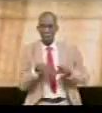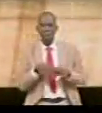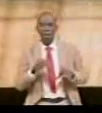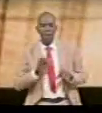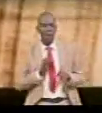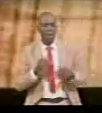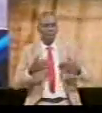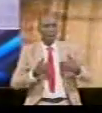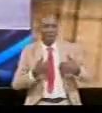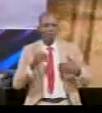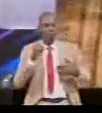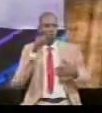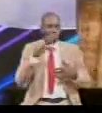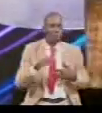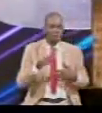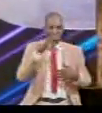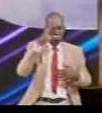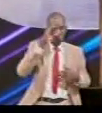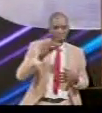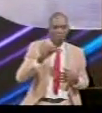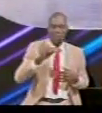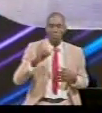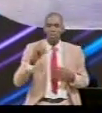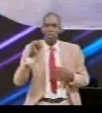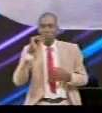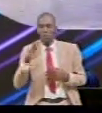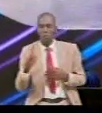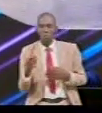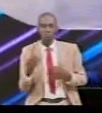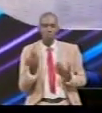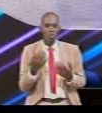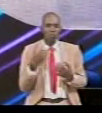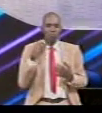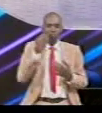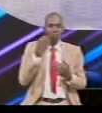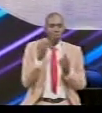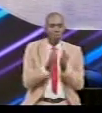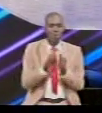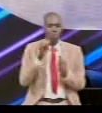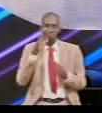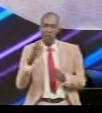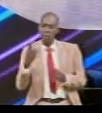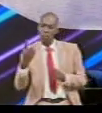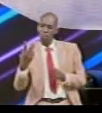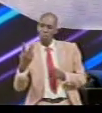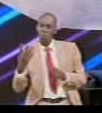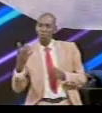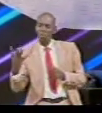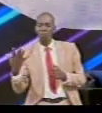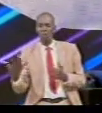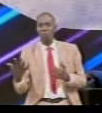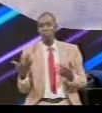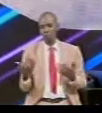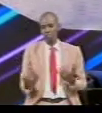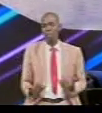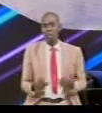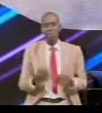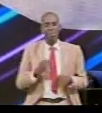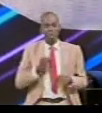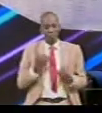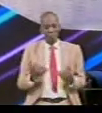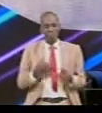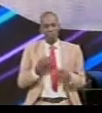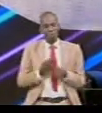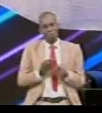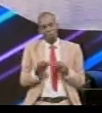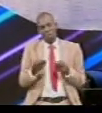5 women, 10 women, but now he's limited them to just a few. He says, I am a new creature in the making. Not